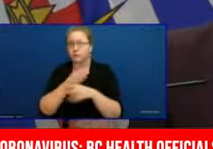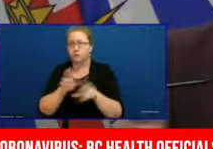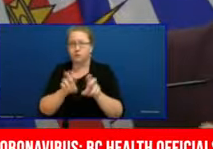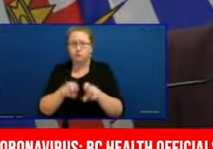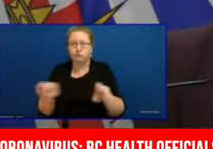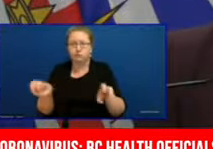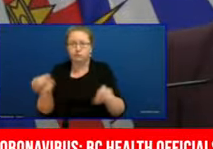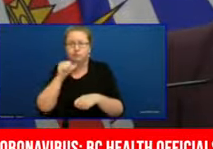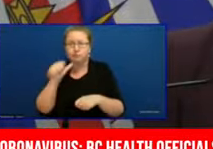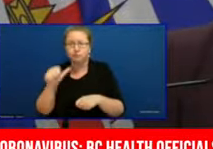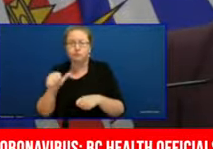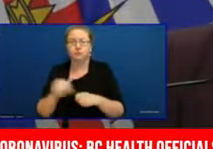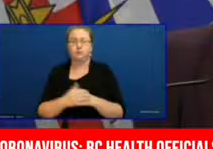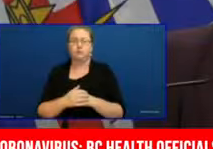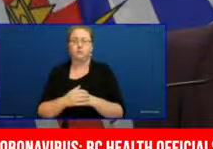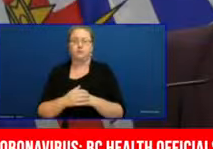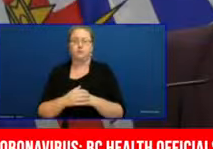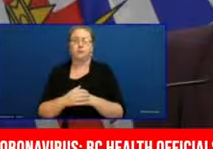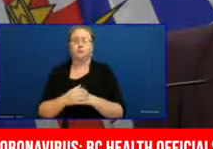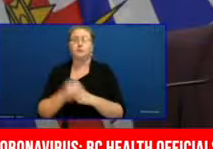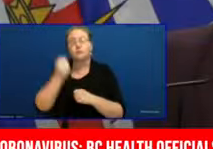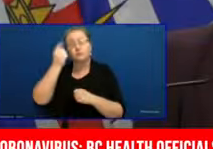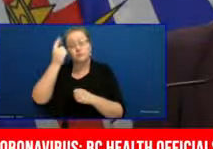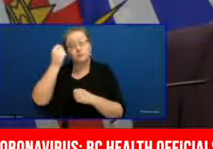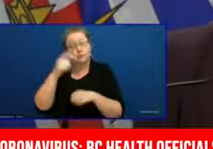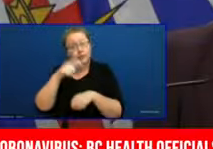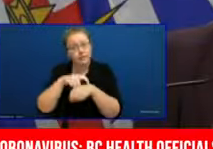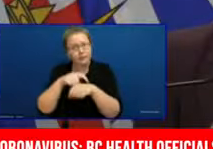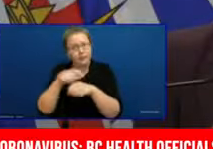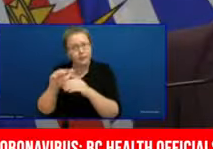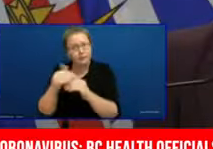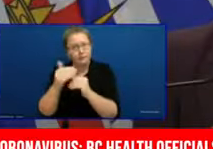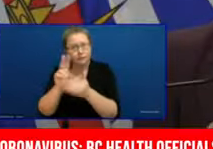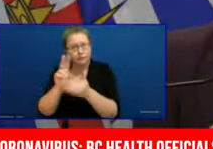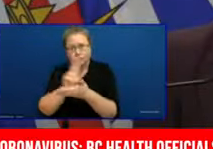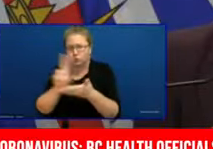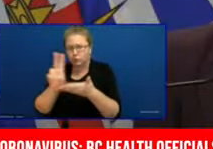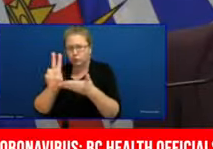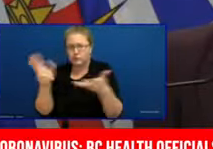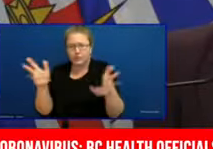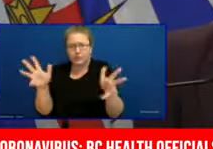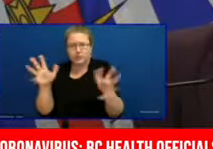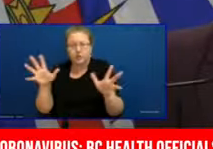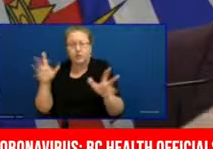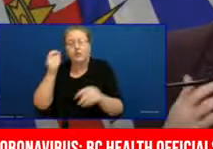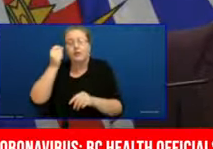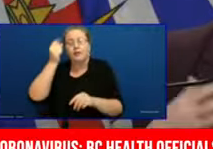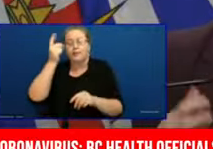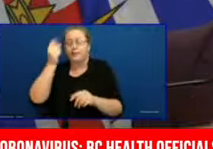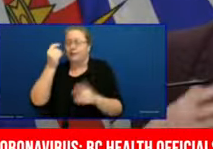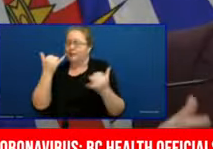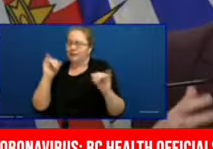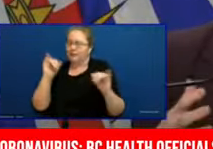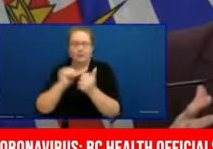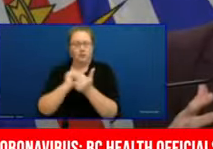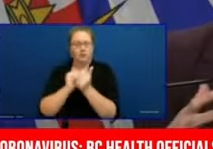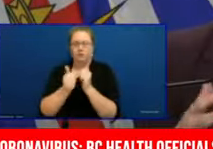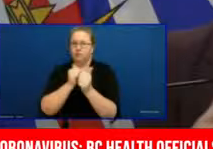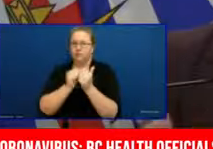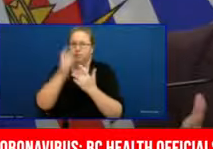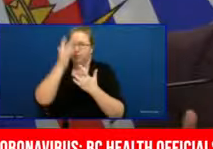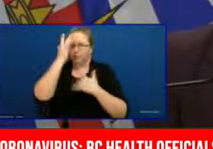and keep your distances. This is a time-limited thing, but it's important. Those are areas where we're still seeing too